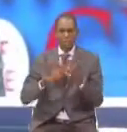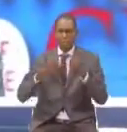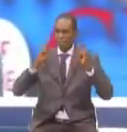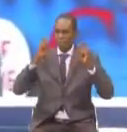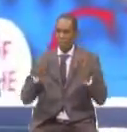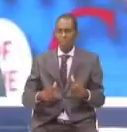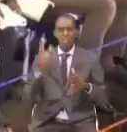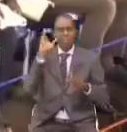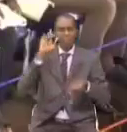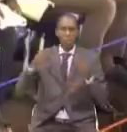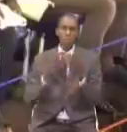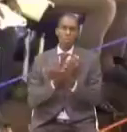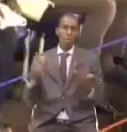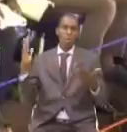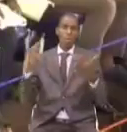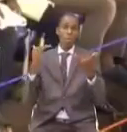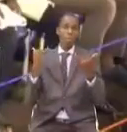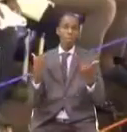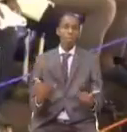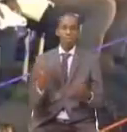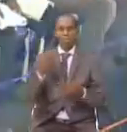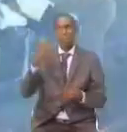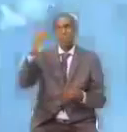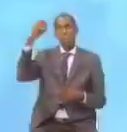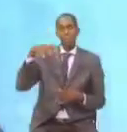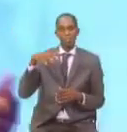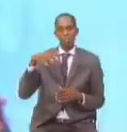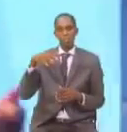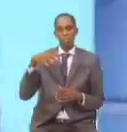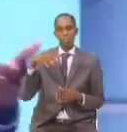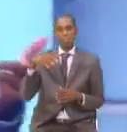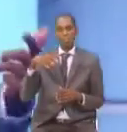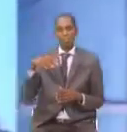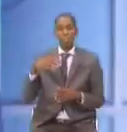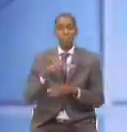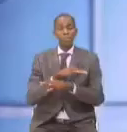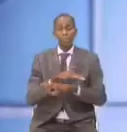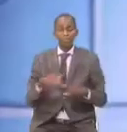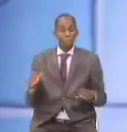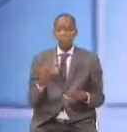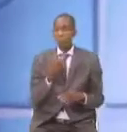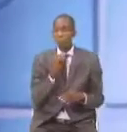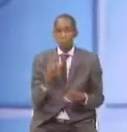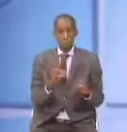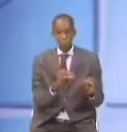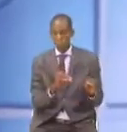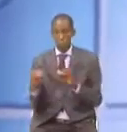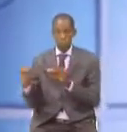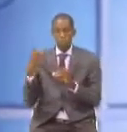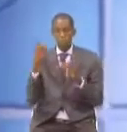will vanish away. Now the light does not drive the darkness